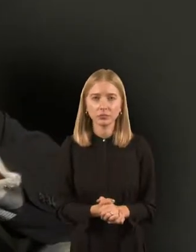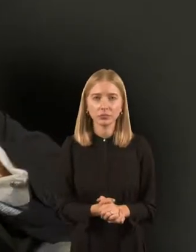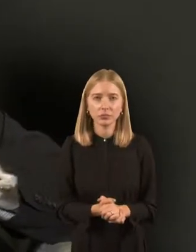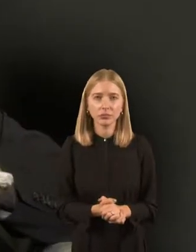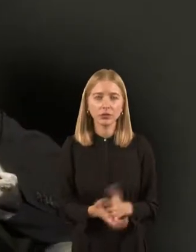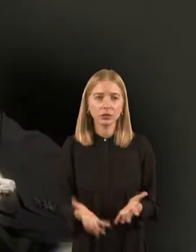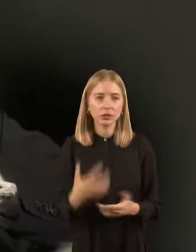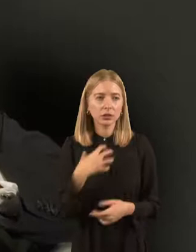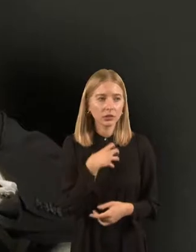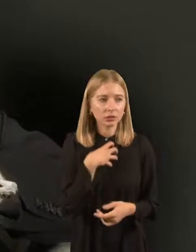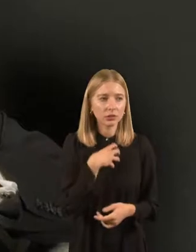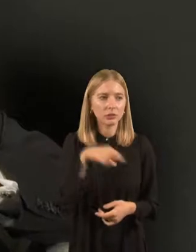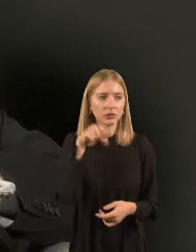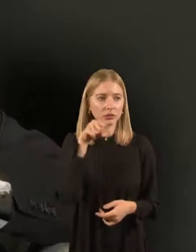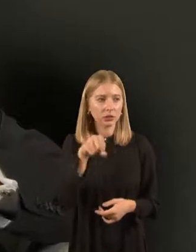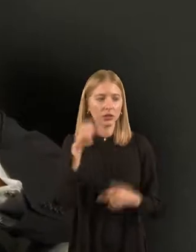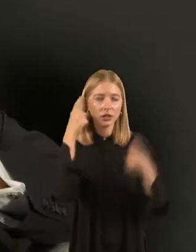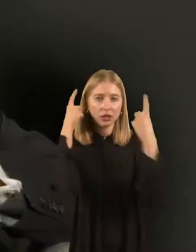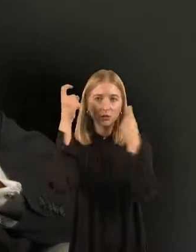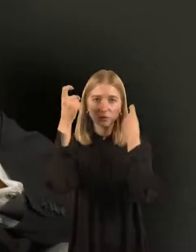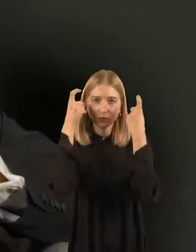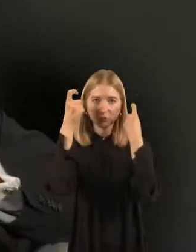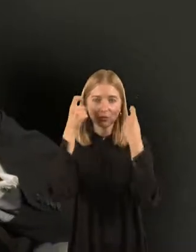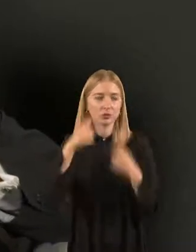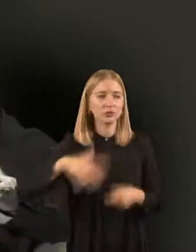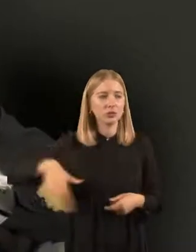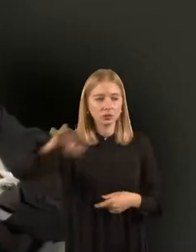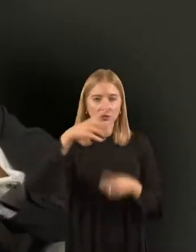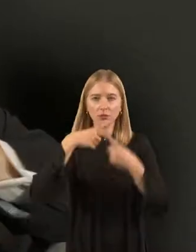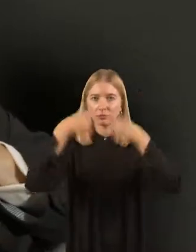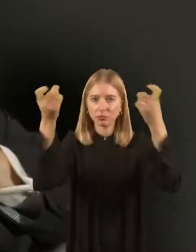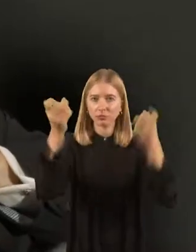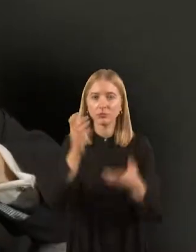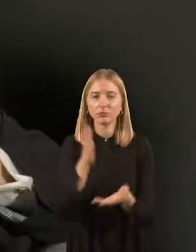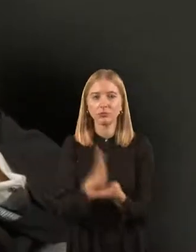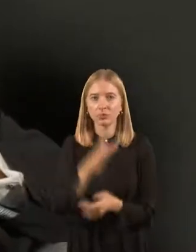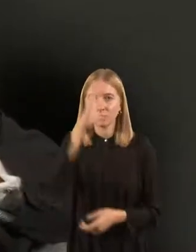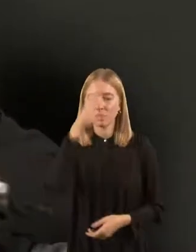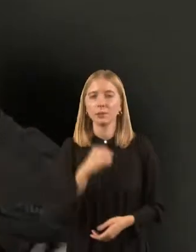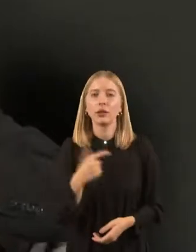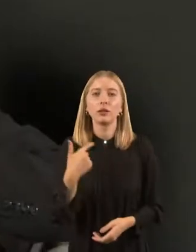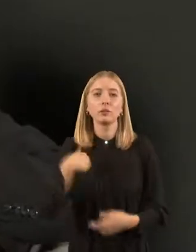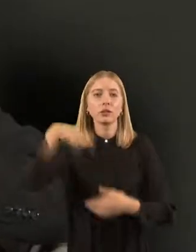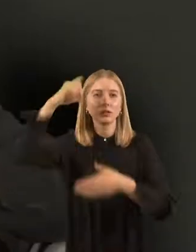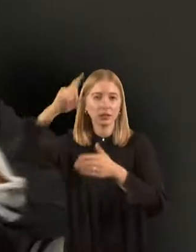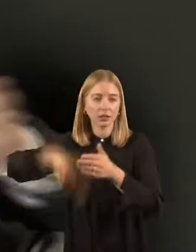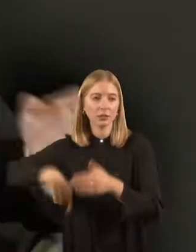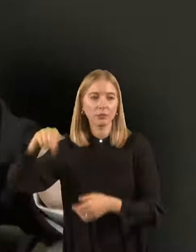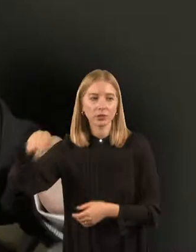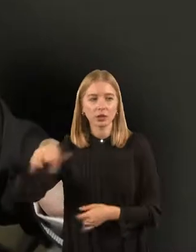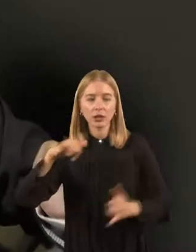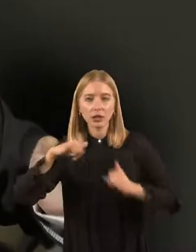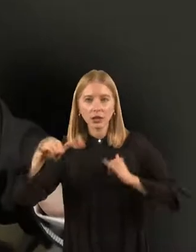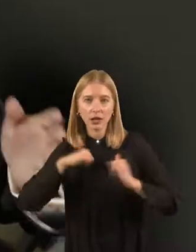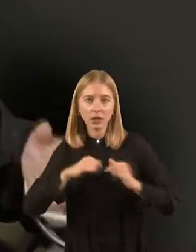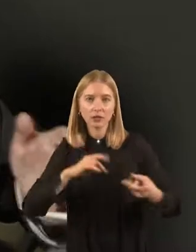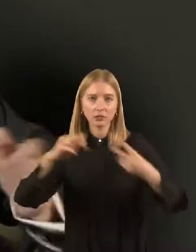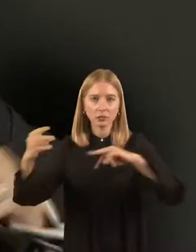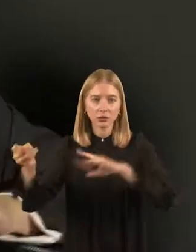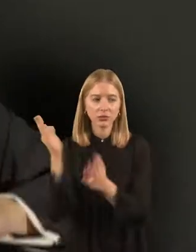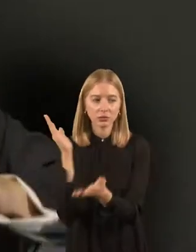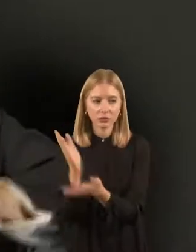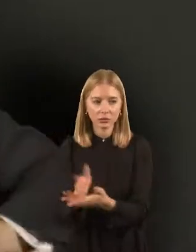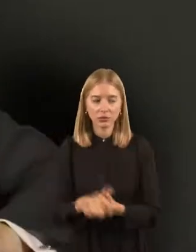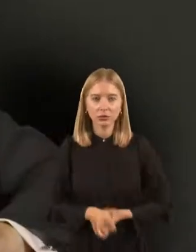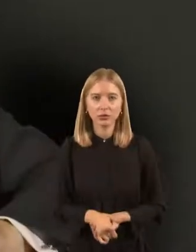a behavioral change in the society because this is happening around us. That's why you are here, very